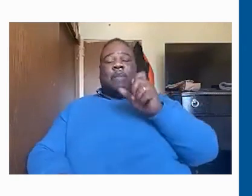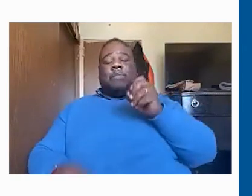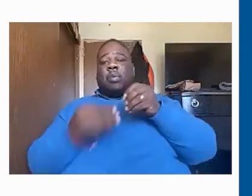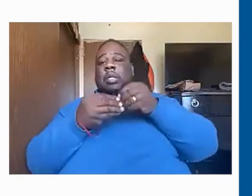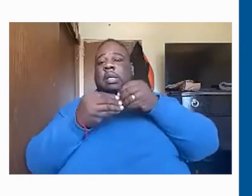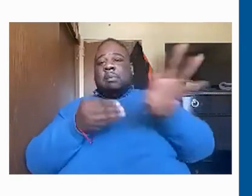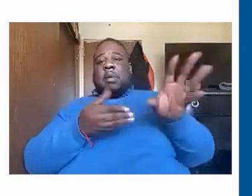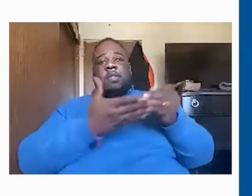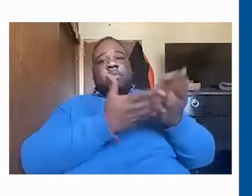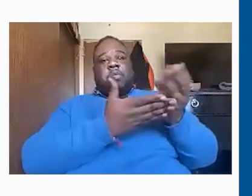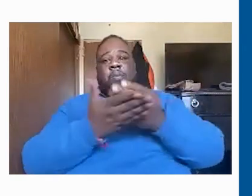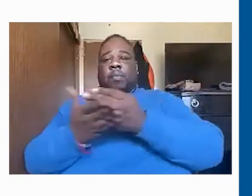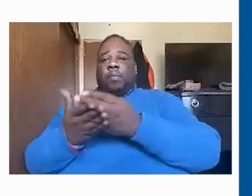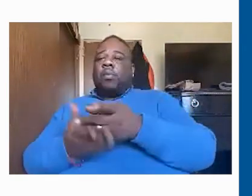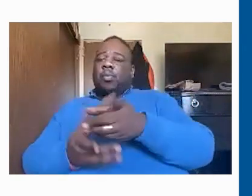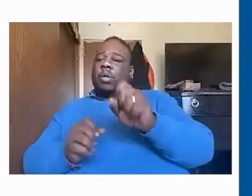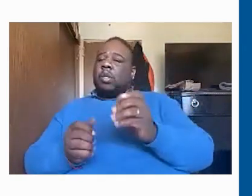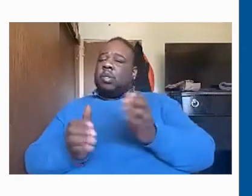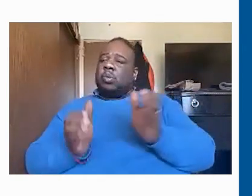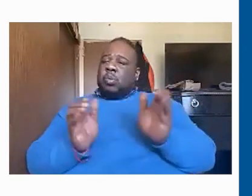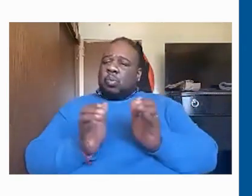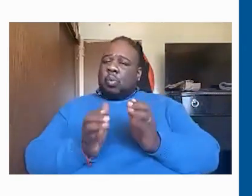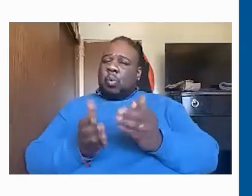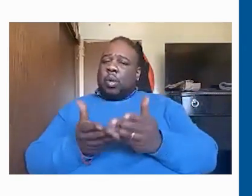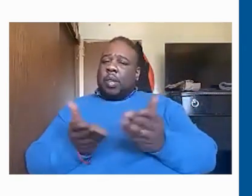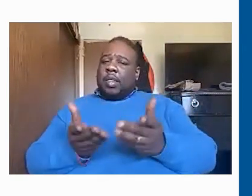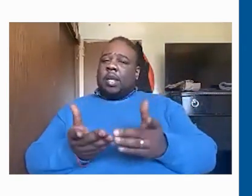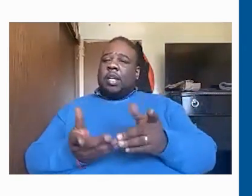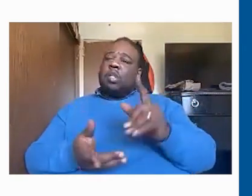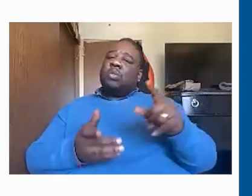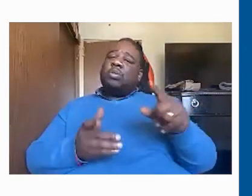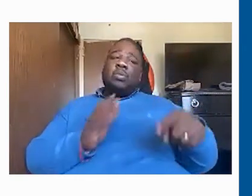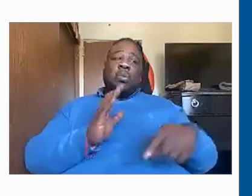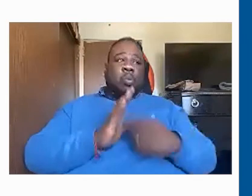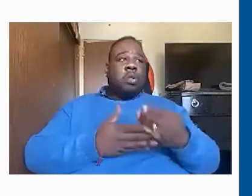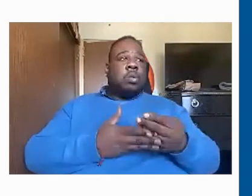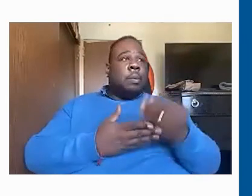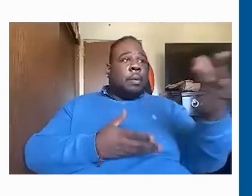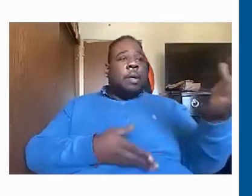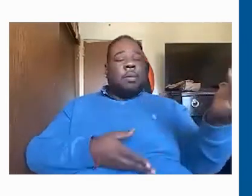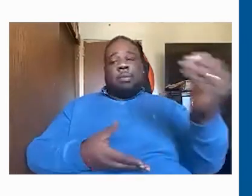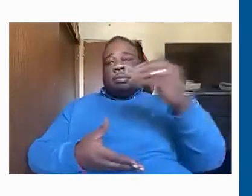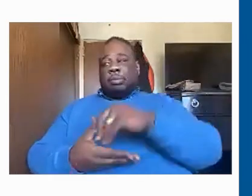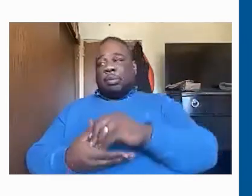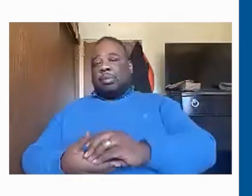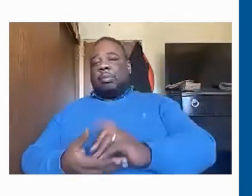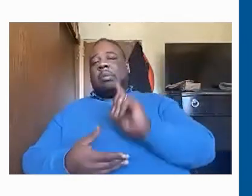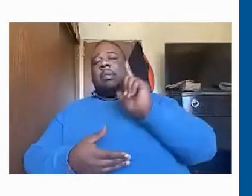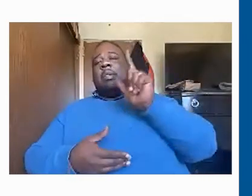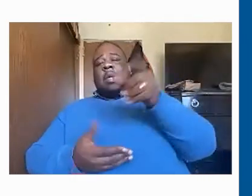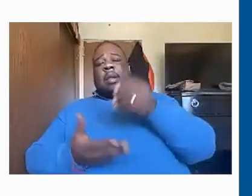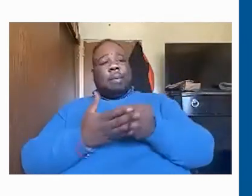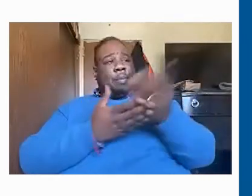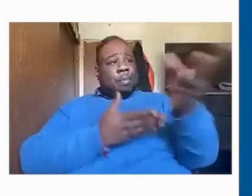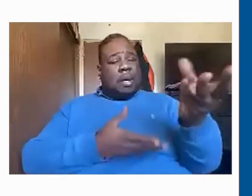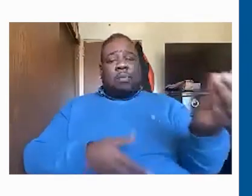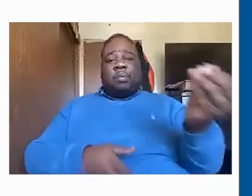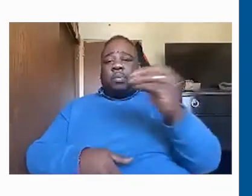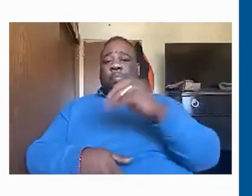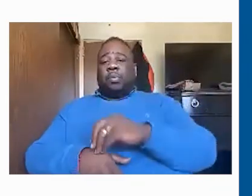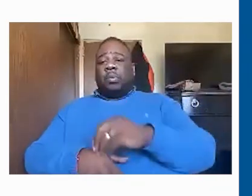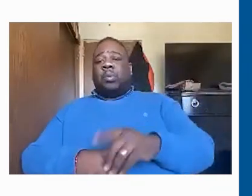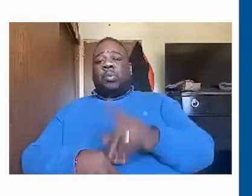but having the small supplies and kind of building it as you go. You can buy certain things at a dollar store, convenience store. You don't have to go